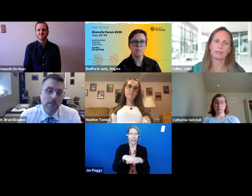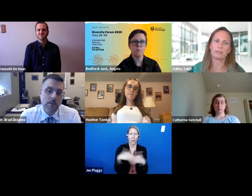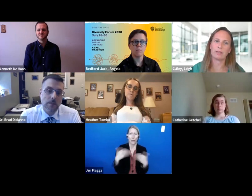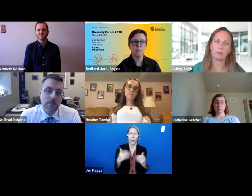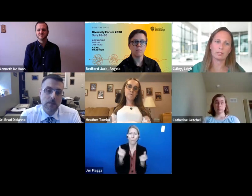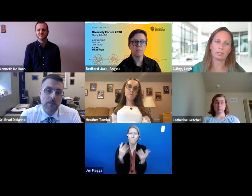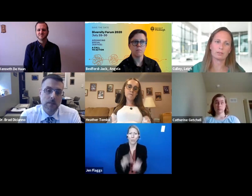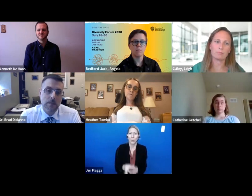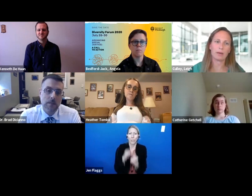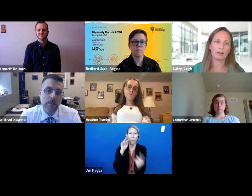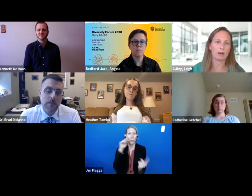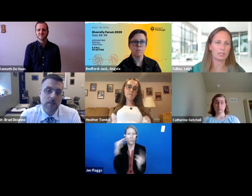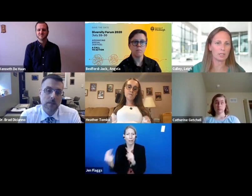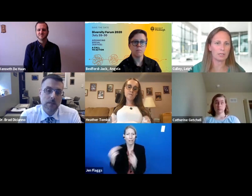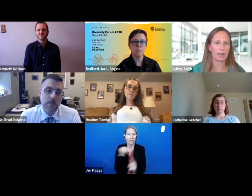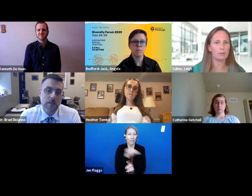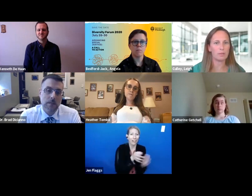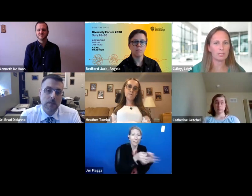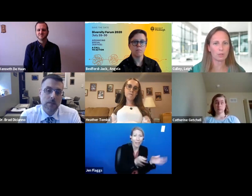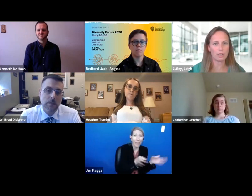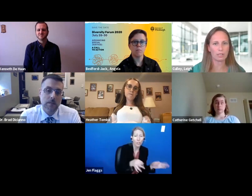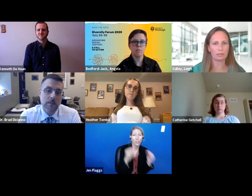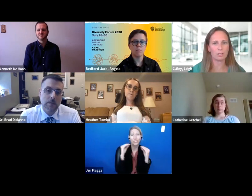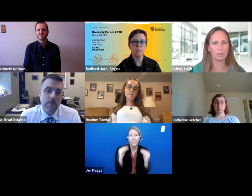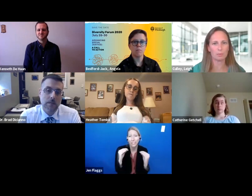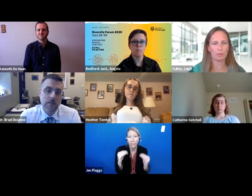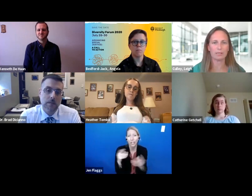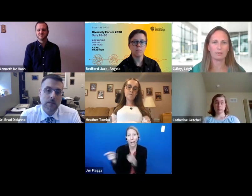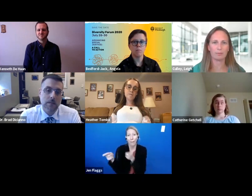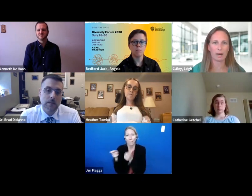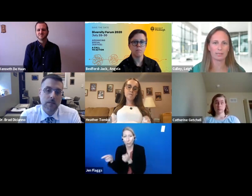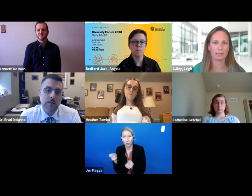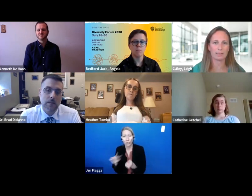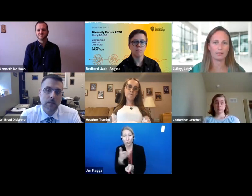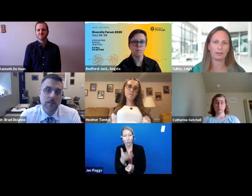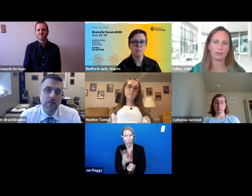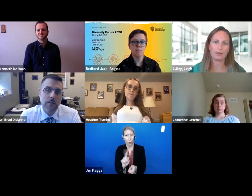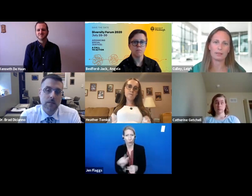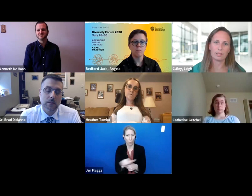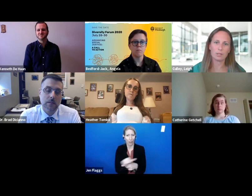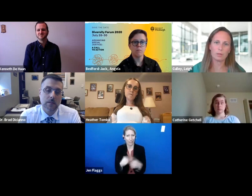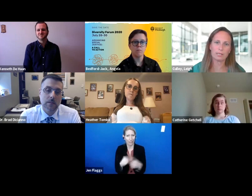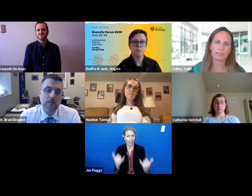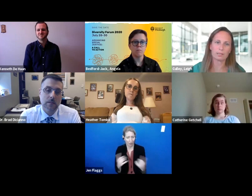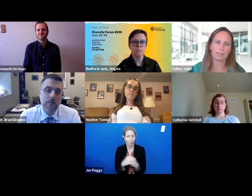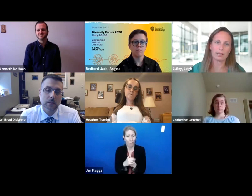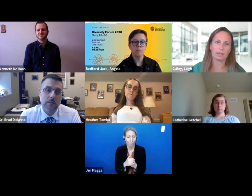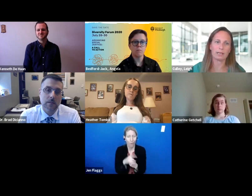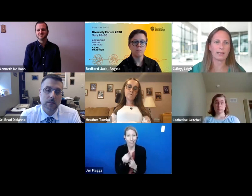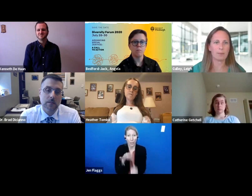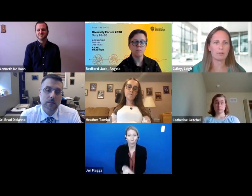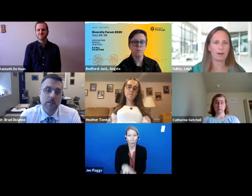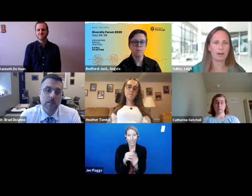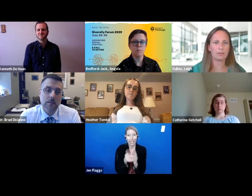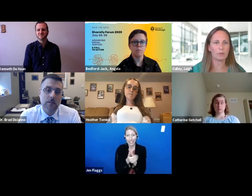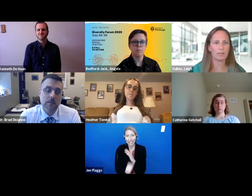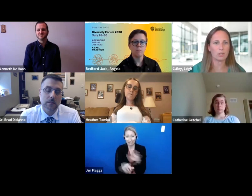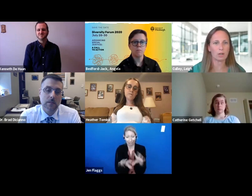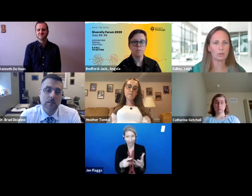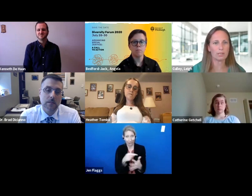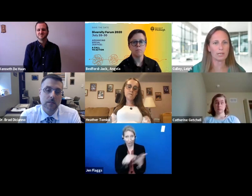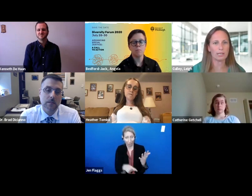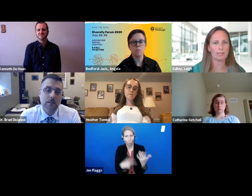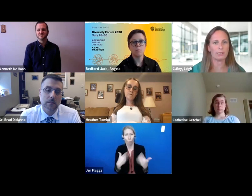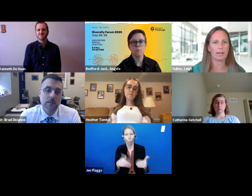through the lens of language, pedagogy, and administration to his place of practice. This unique skill set is amplified through